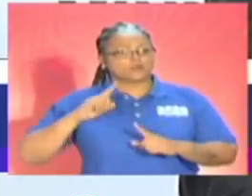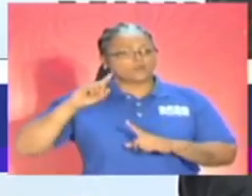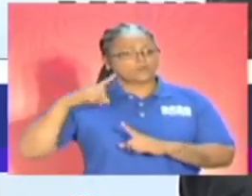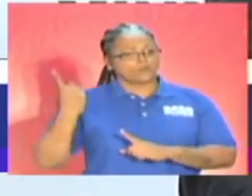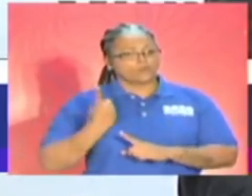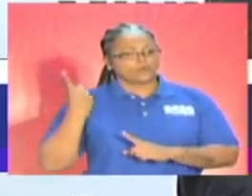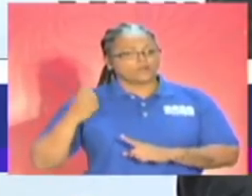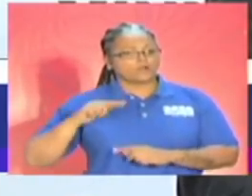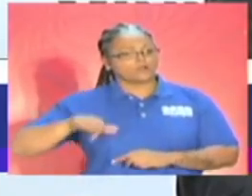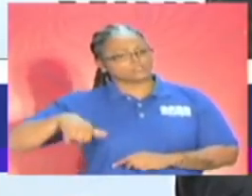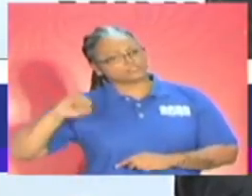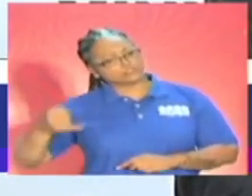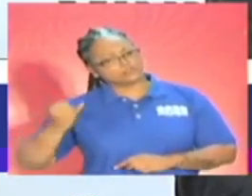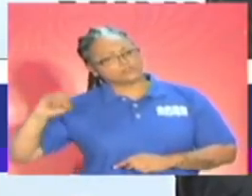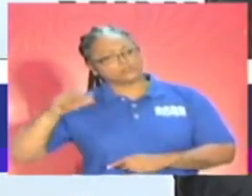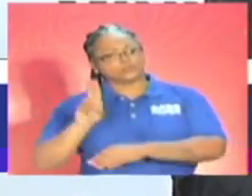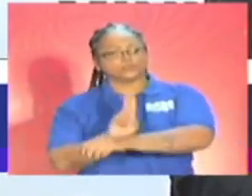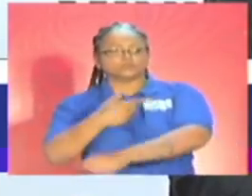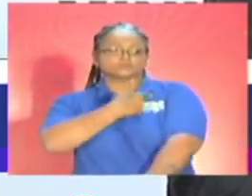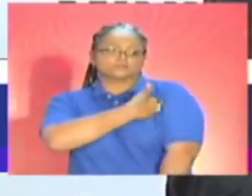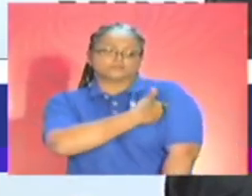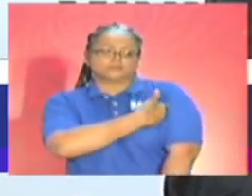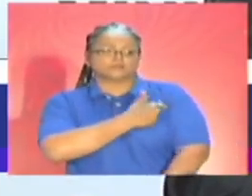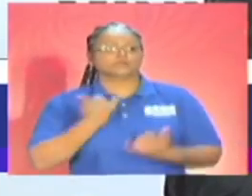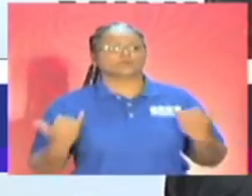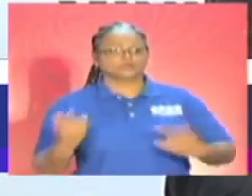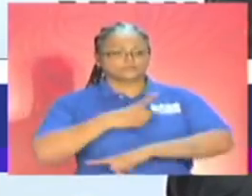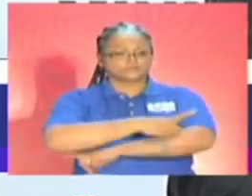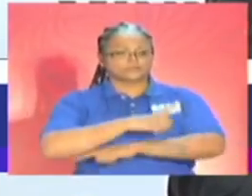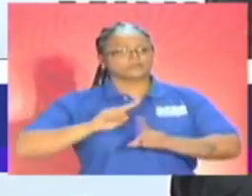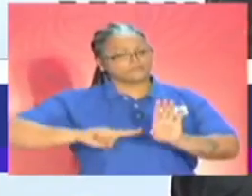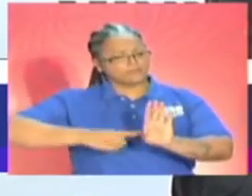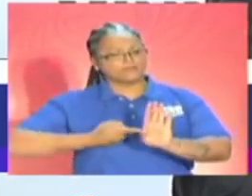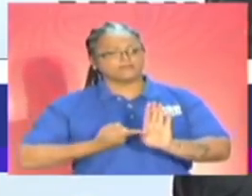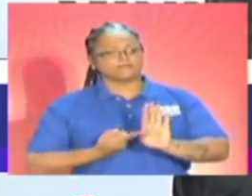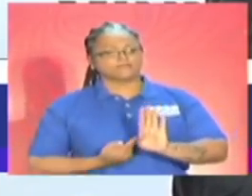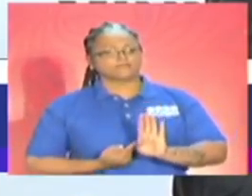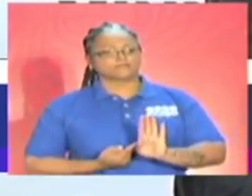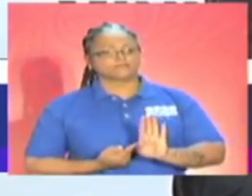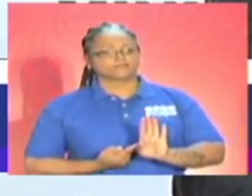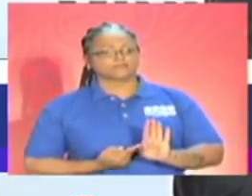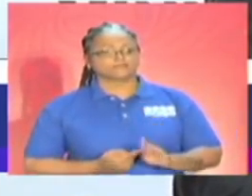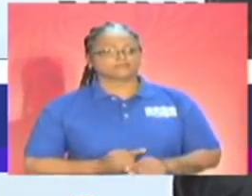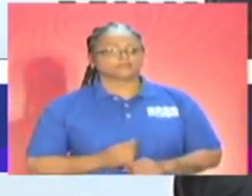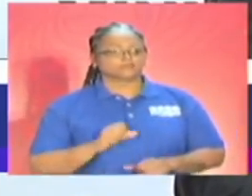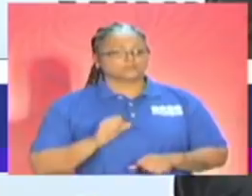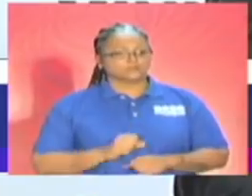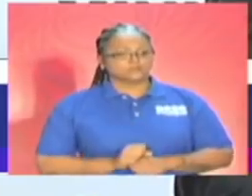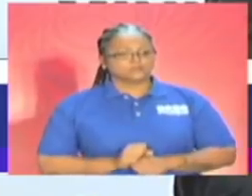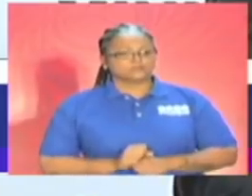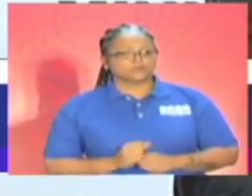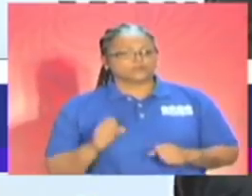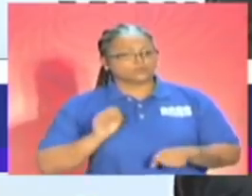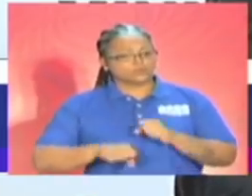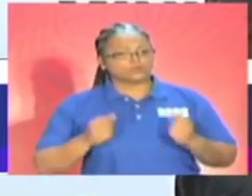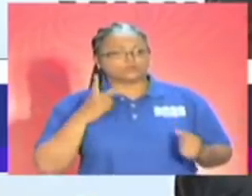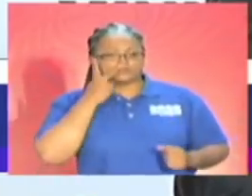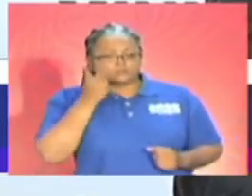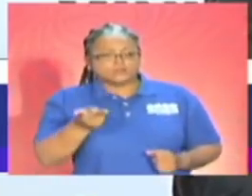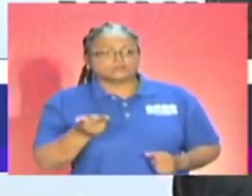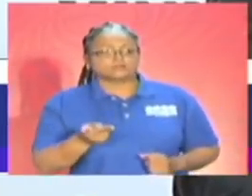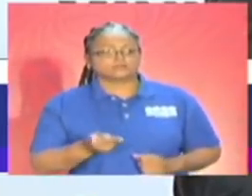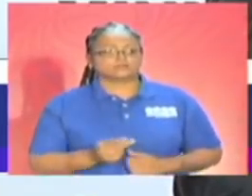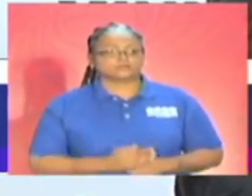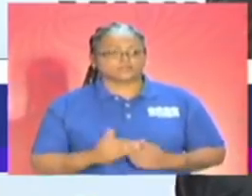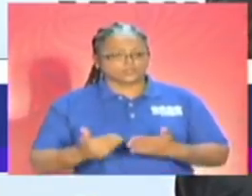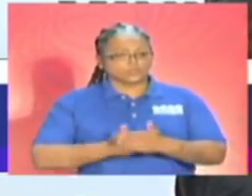& Johnson vaccine is being rolled out through the outreach programs from the various RHAs. And you may see some updates in terms of